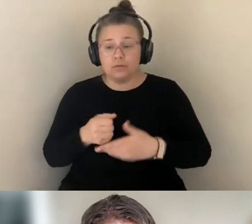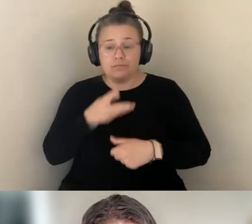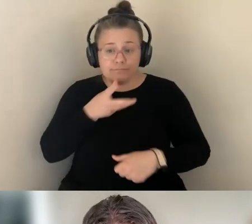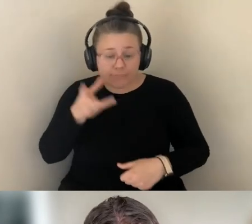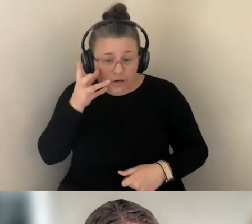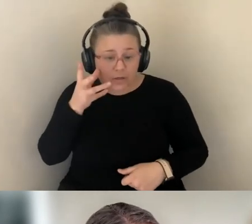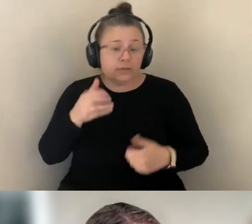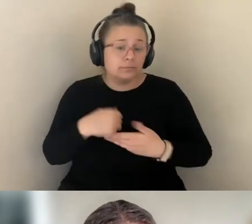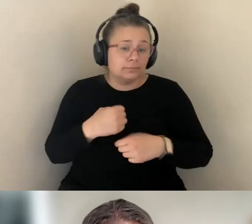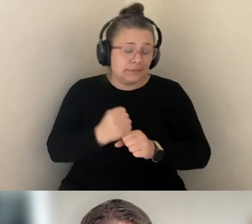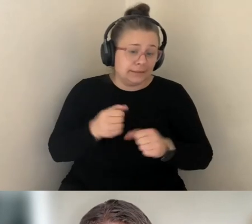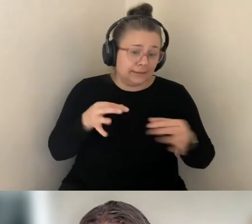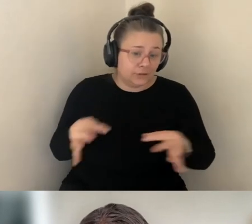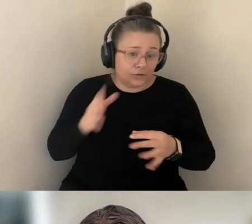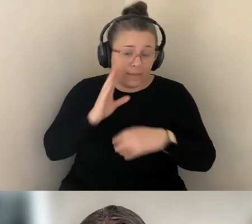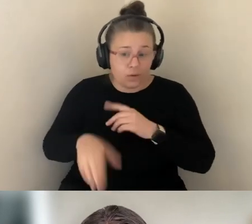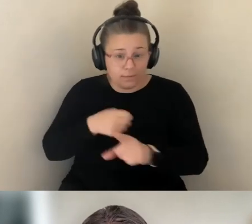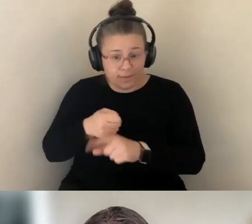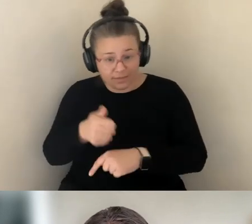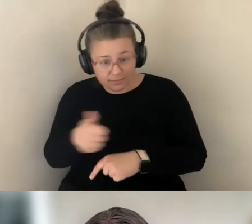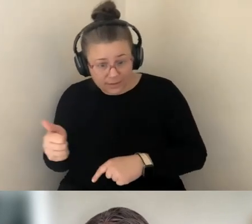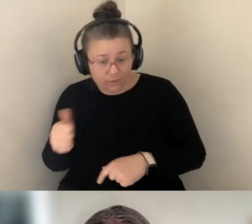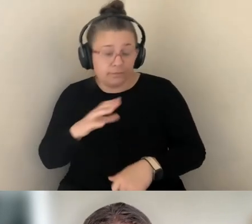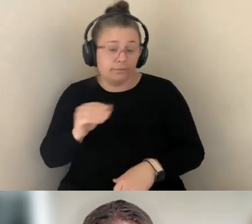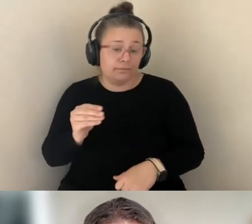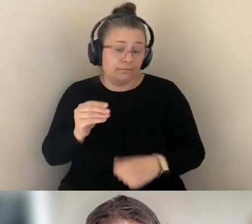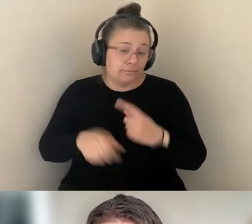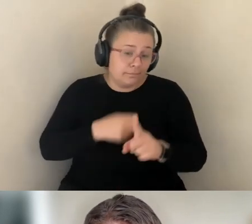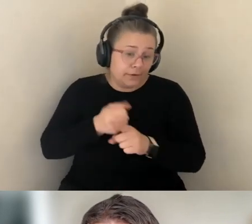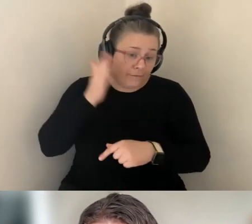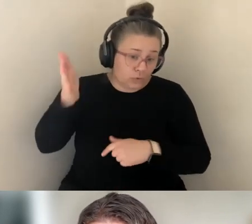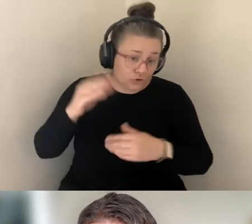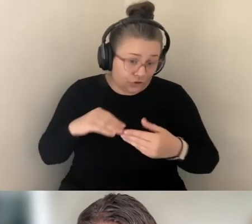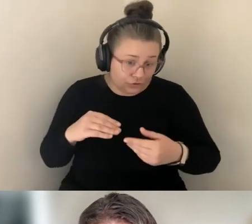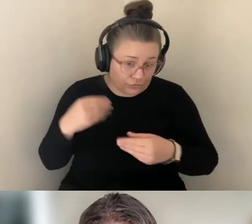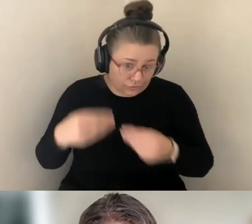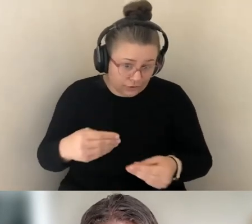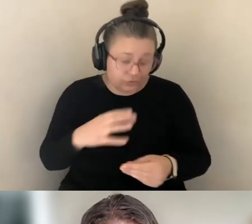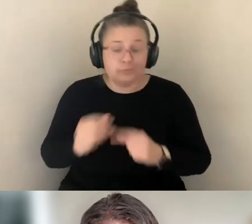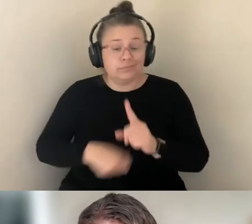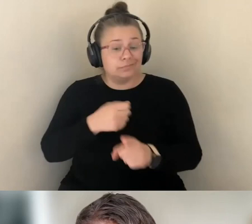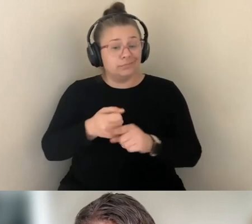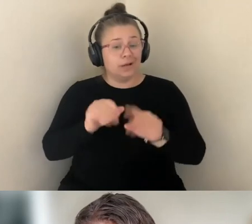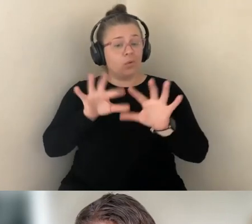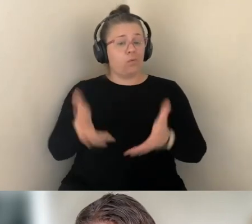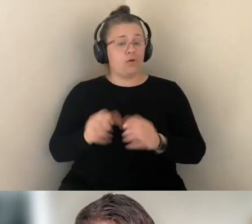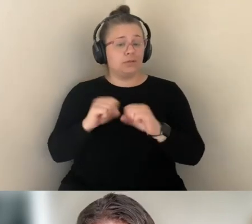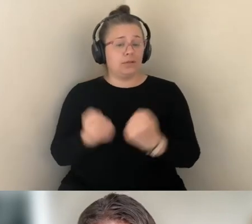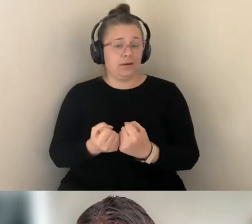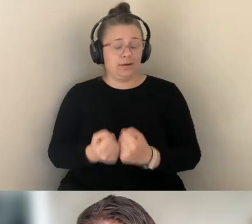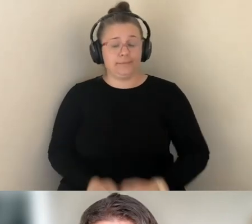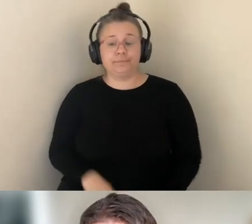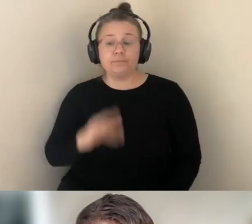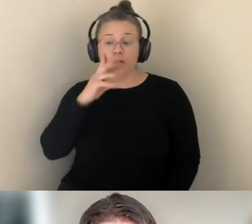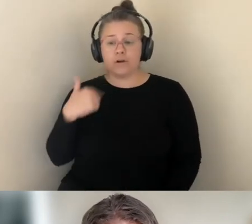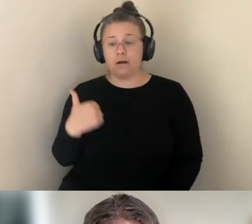in society. And genetic counselors, I think, are discussed often as being on the front lines of all of these initial conversations when people are being